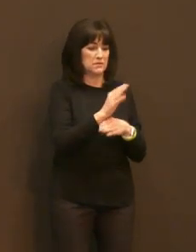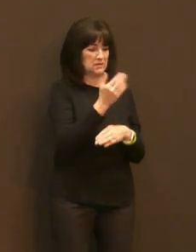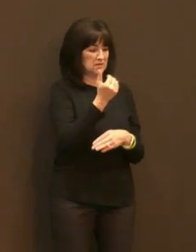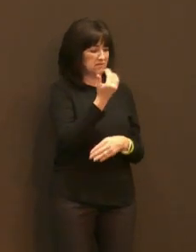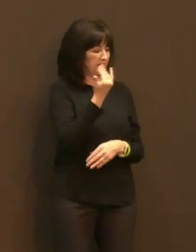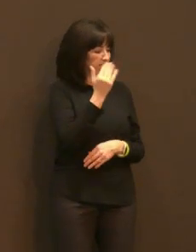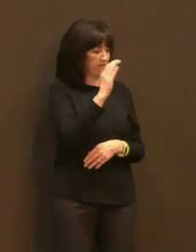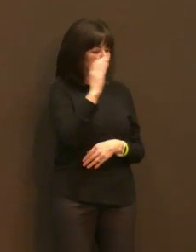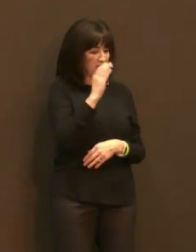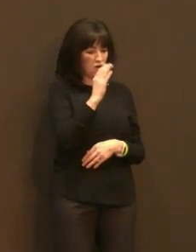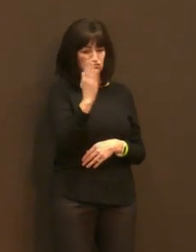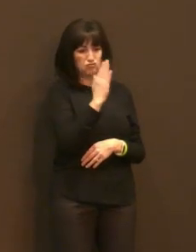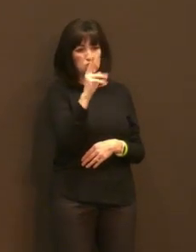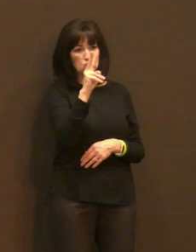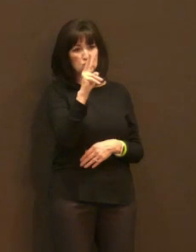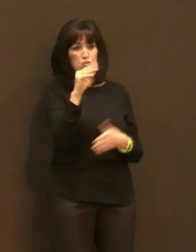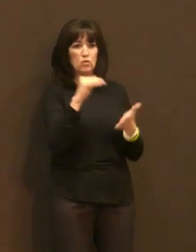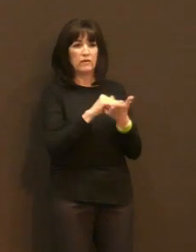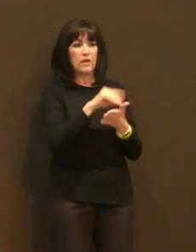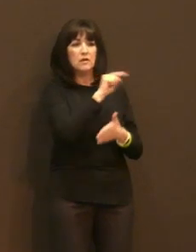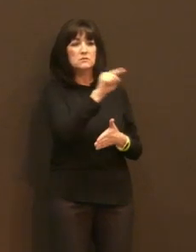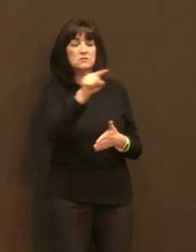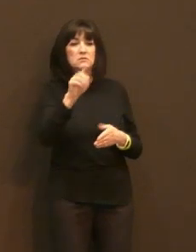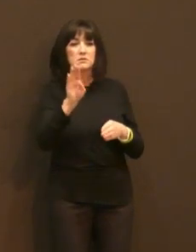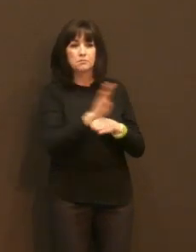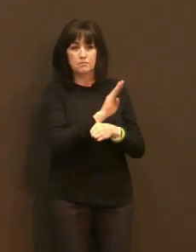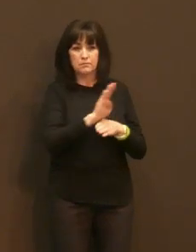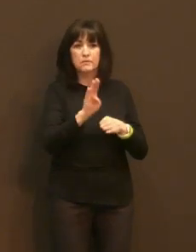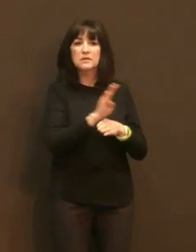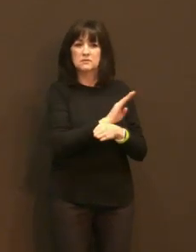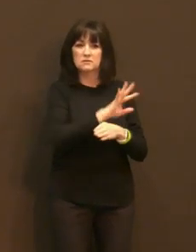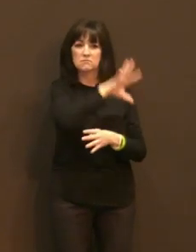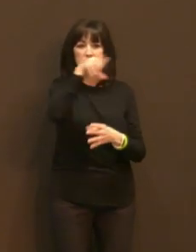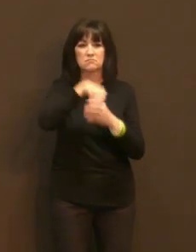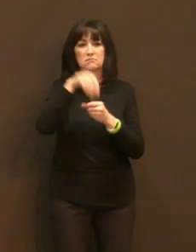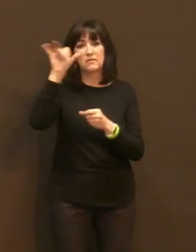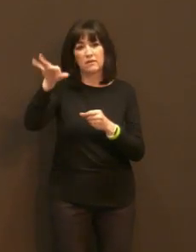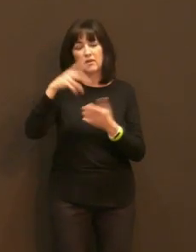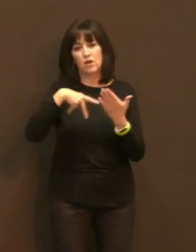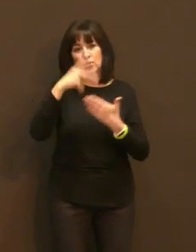and 2,000, and a very large total